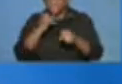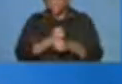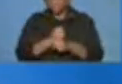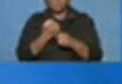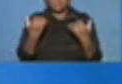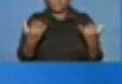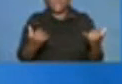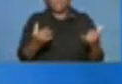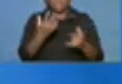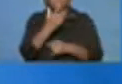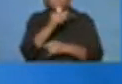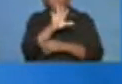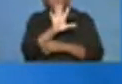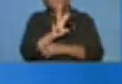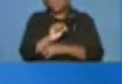year to